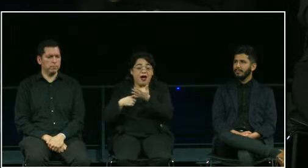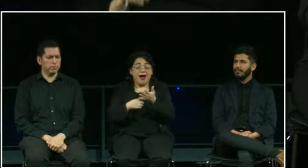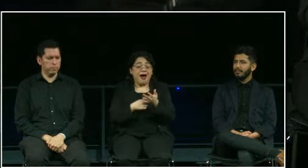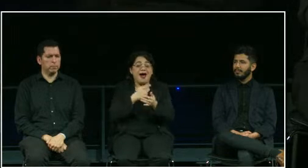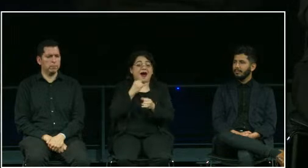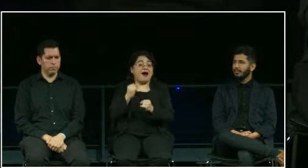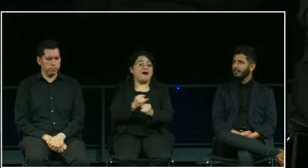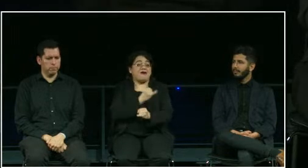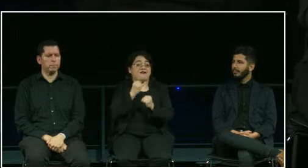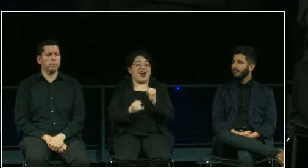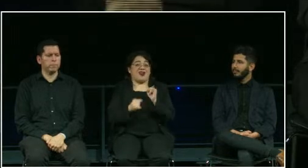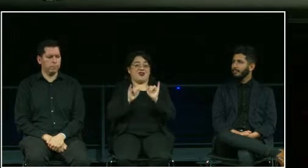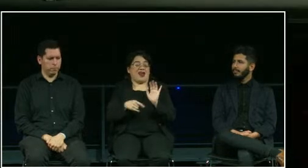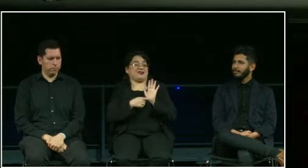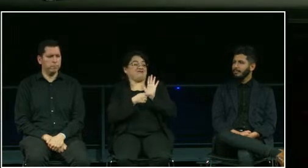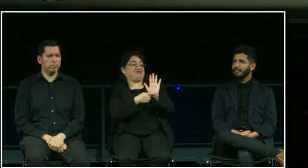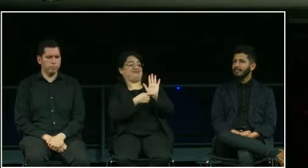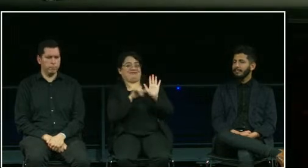today.